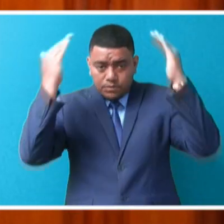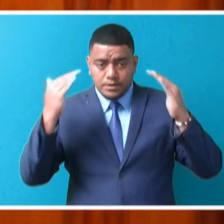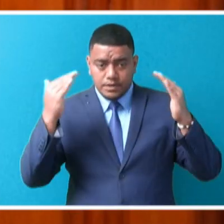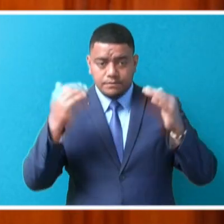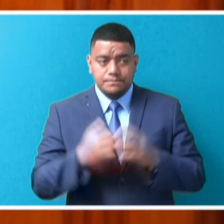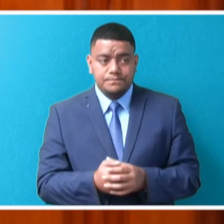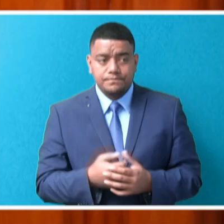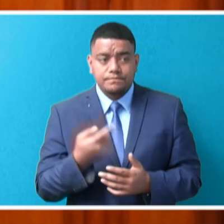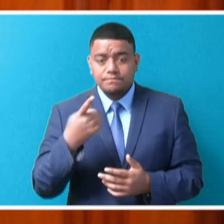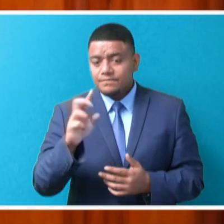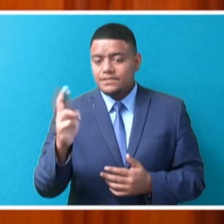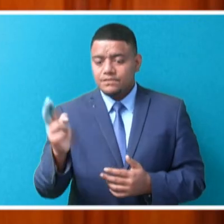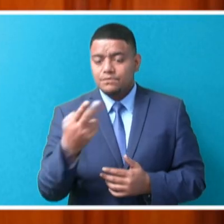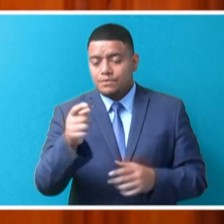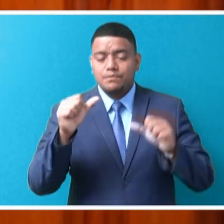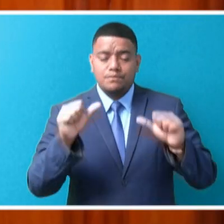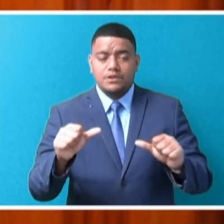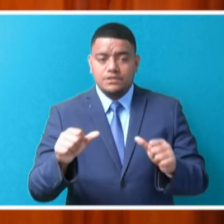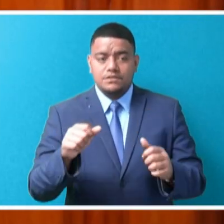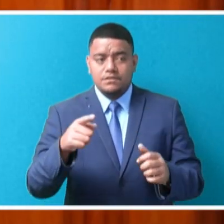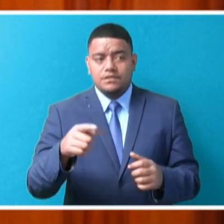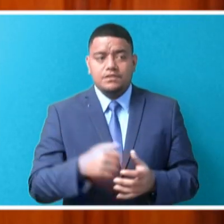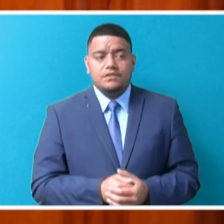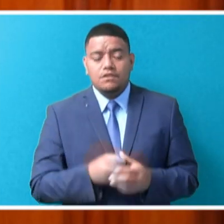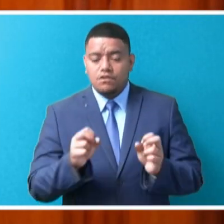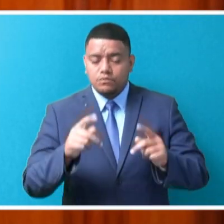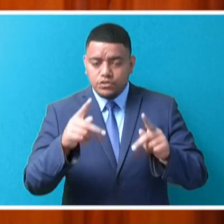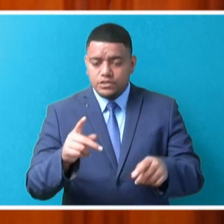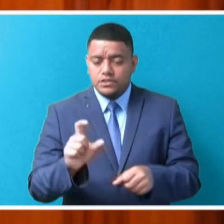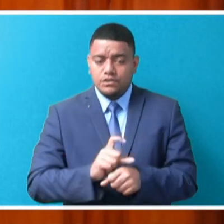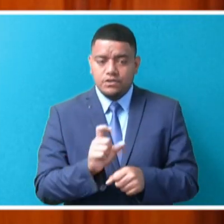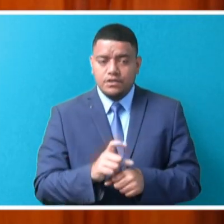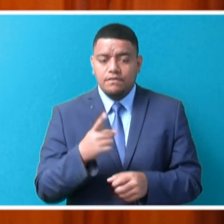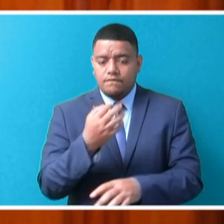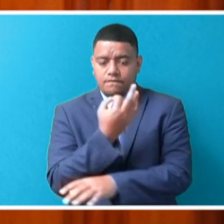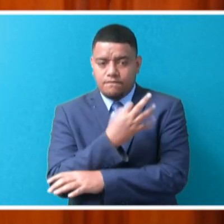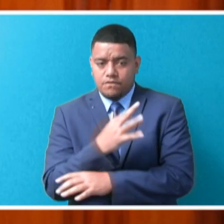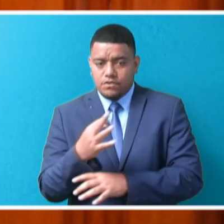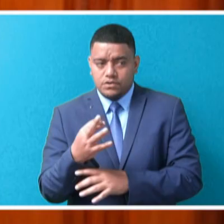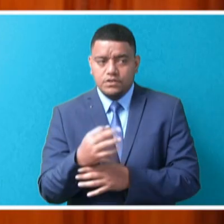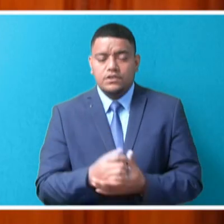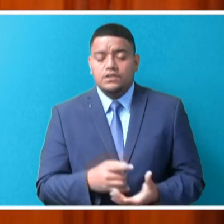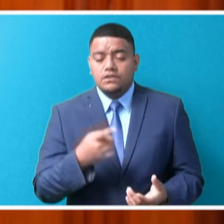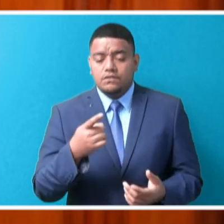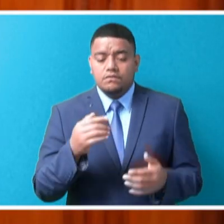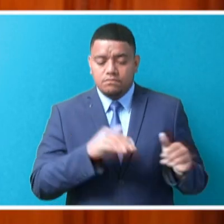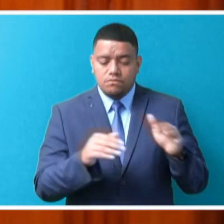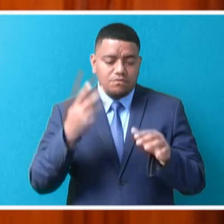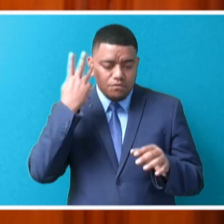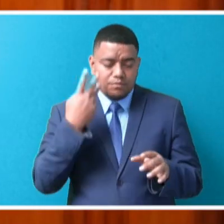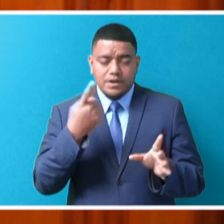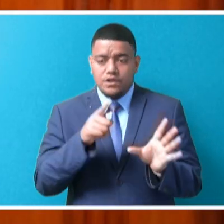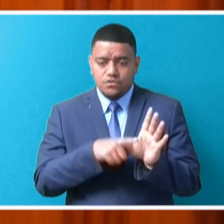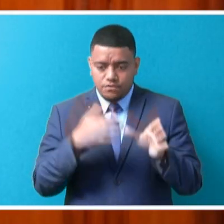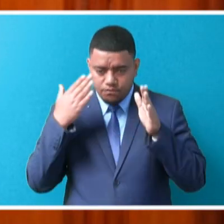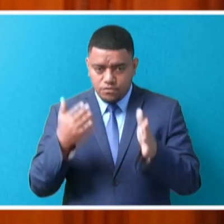direct response to the President's call for equitable opportunity, the forest sector is expanding participation among women and youth through a